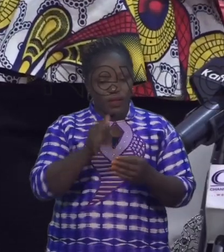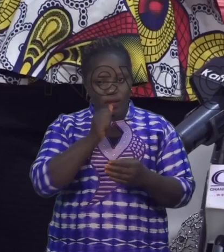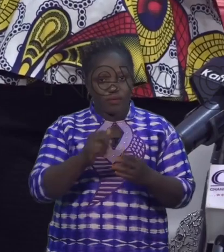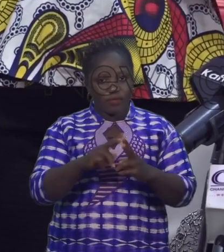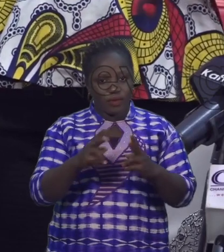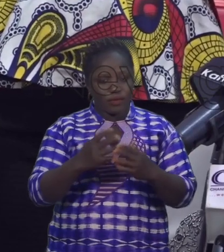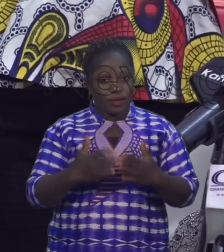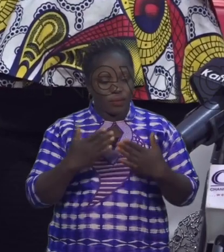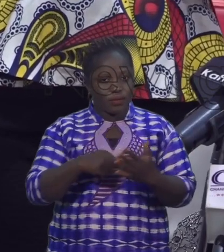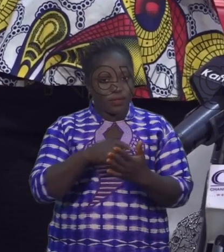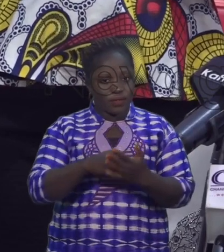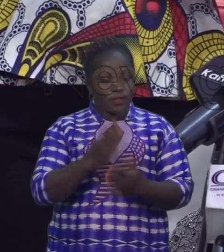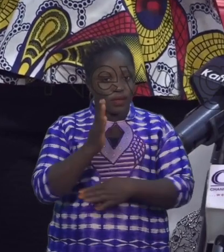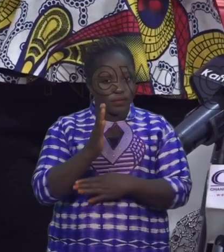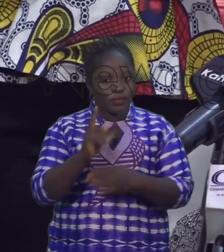this afternoon